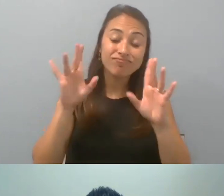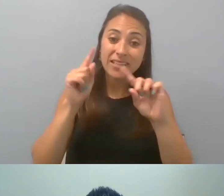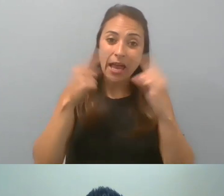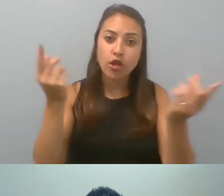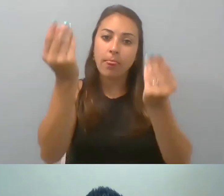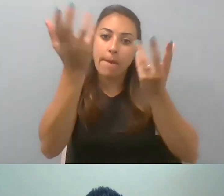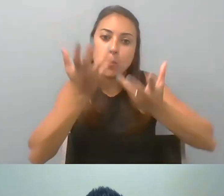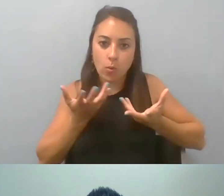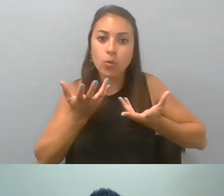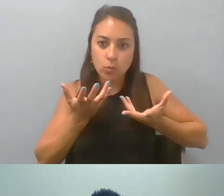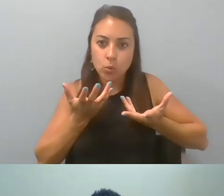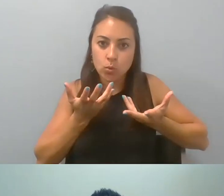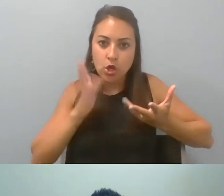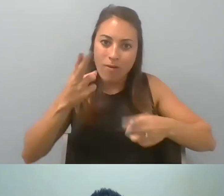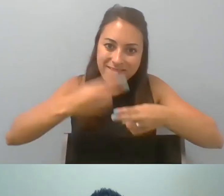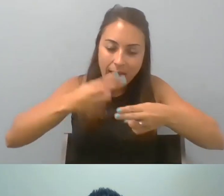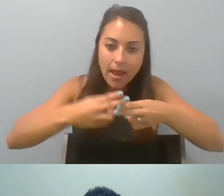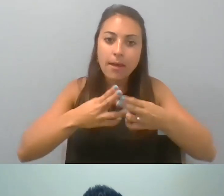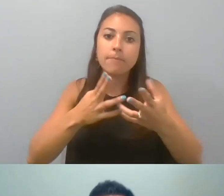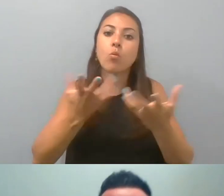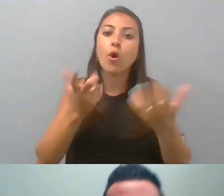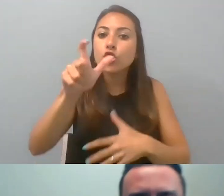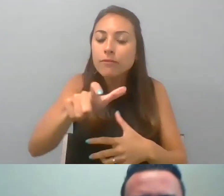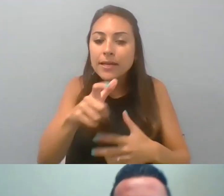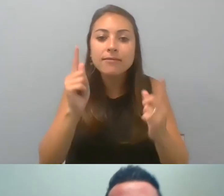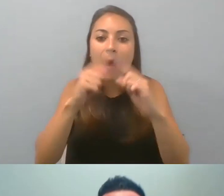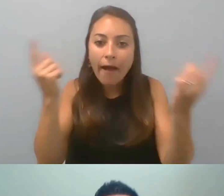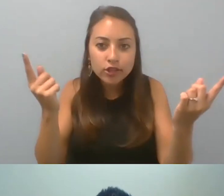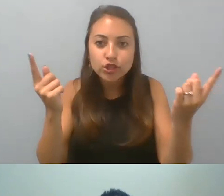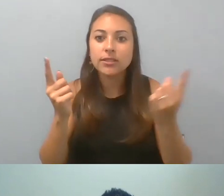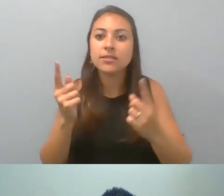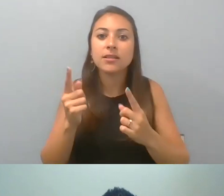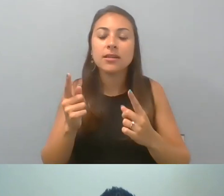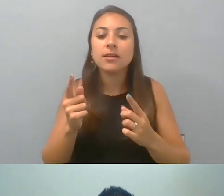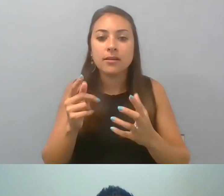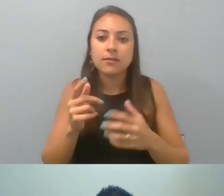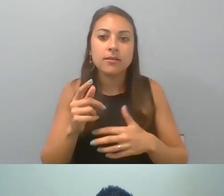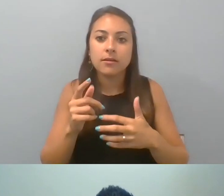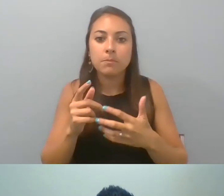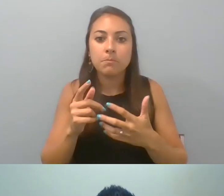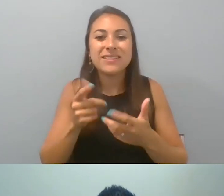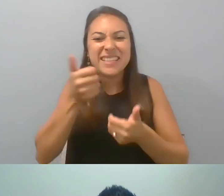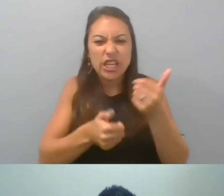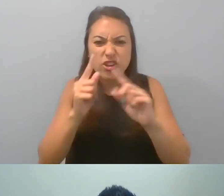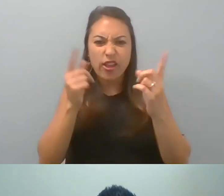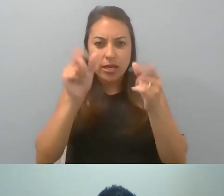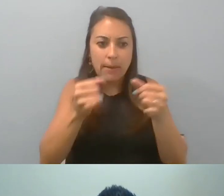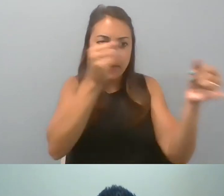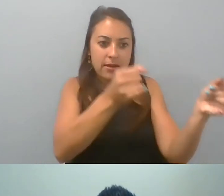letting us know who you are, what your needs are, because as everybody knows, these can be quite individualized. What